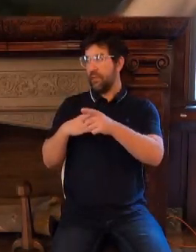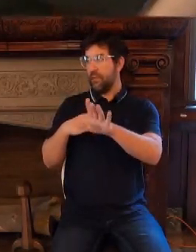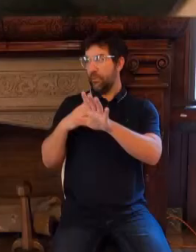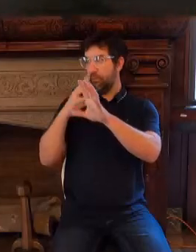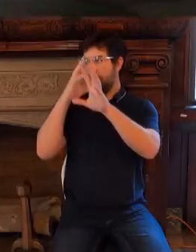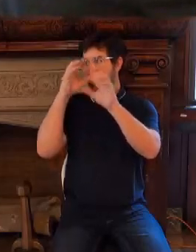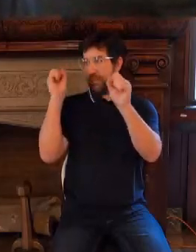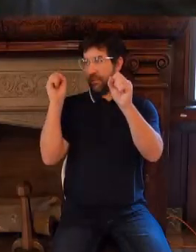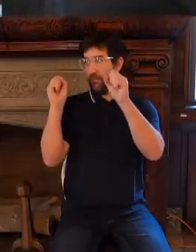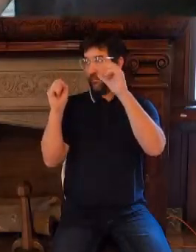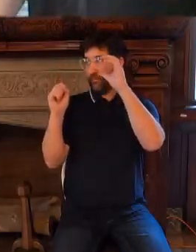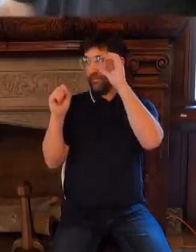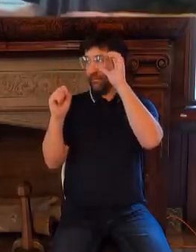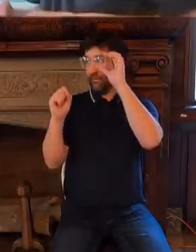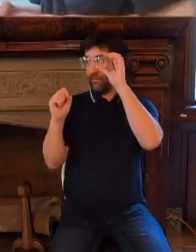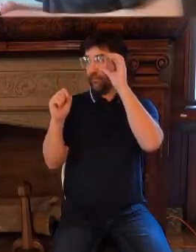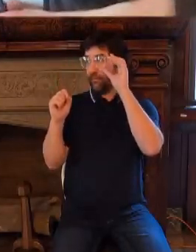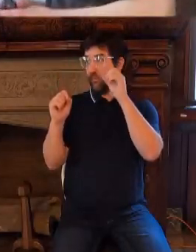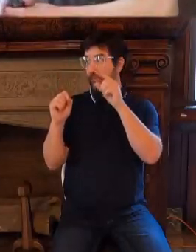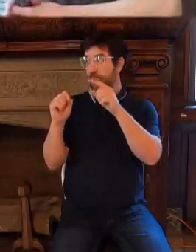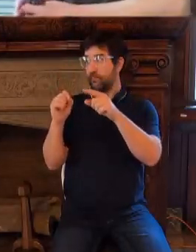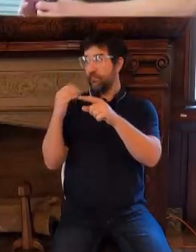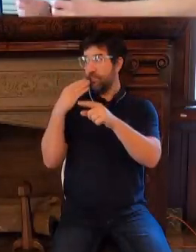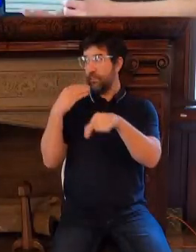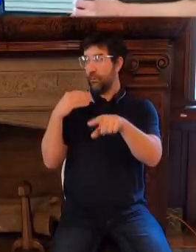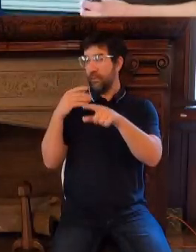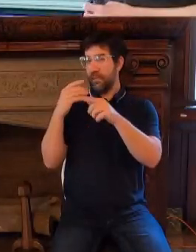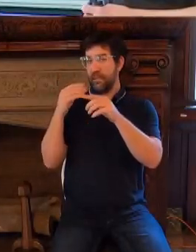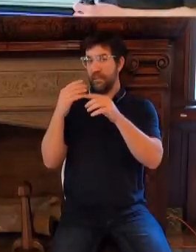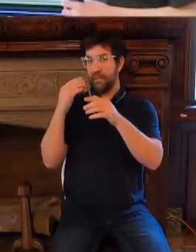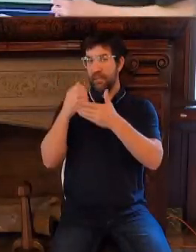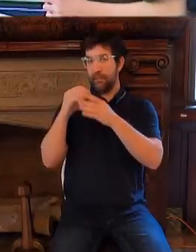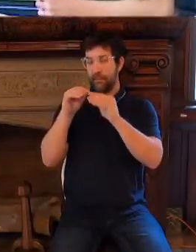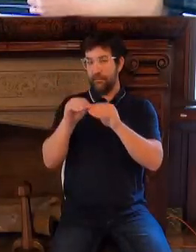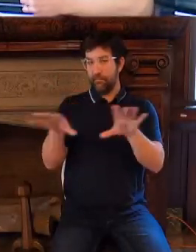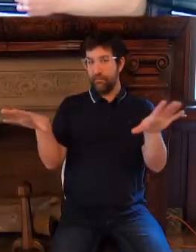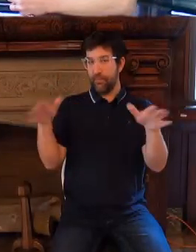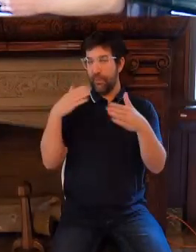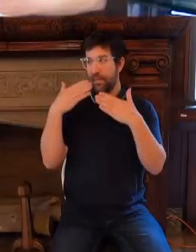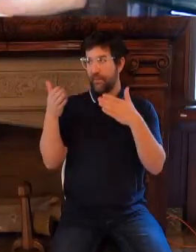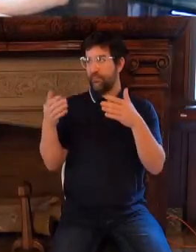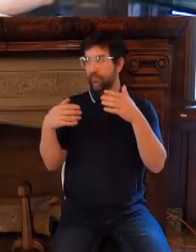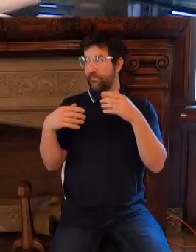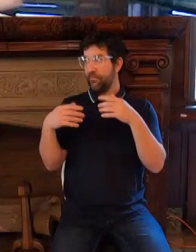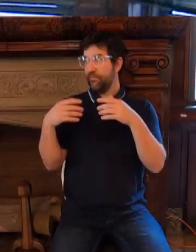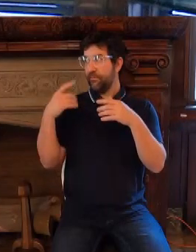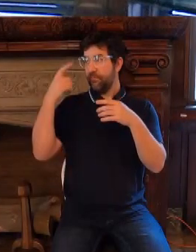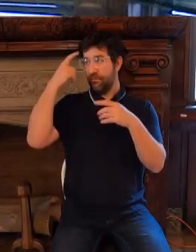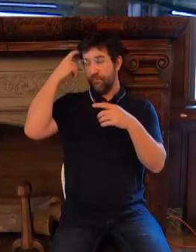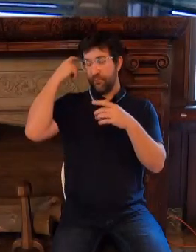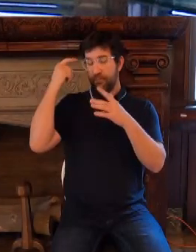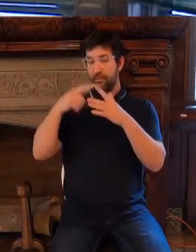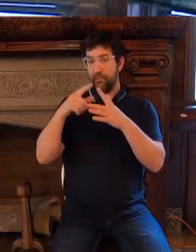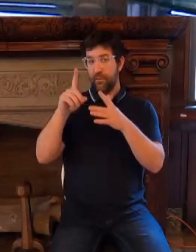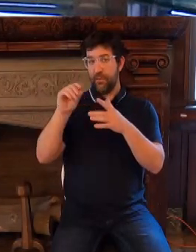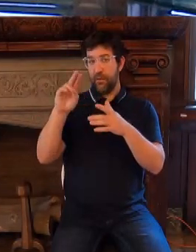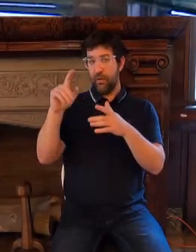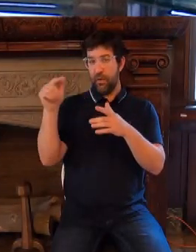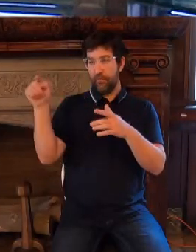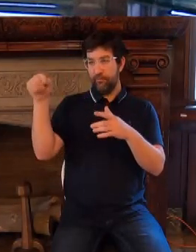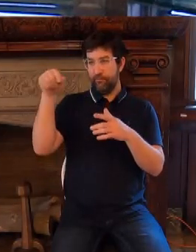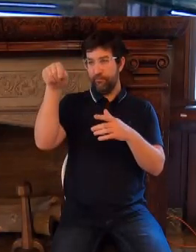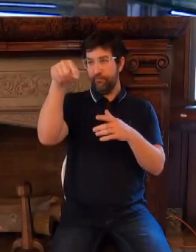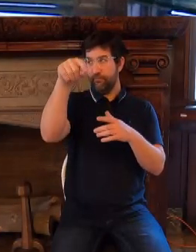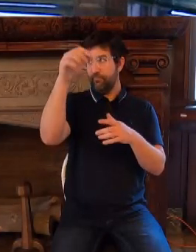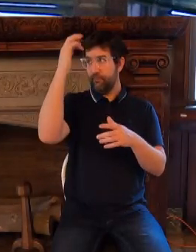president. And I think you guys helped us get the word out about this meeting. We thank you. So we'll start with Doug and kind of work our way back.